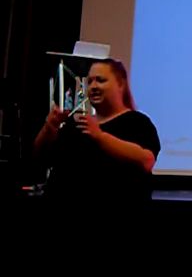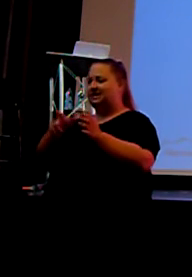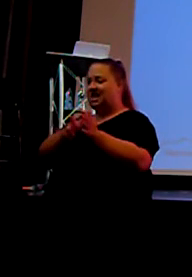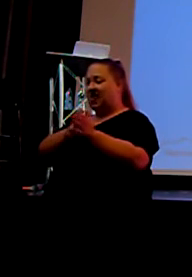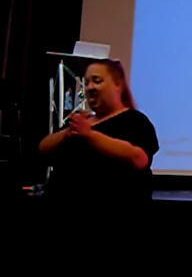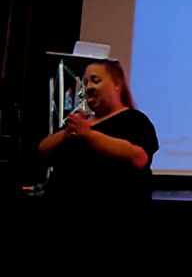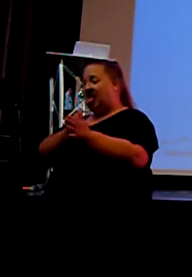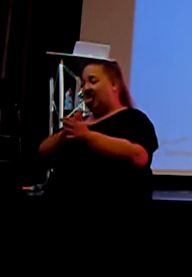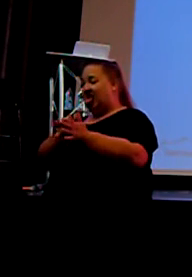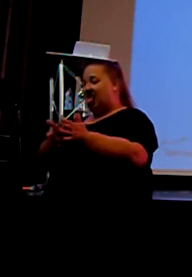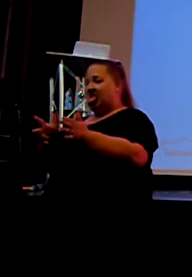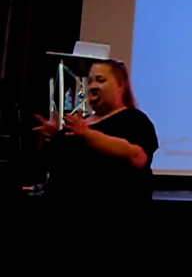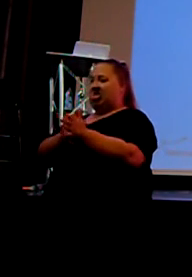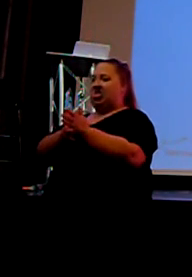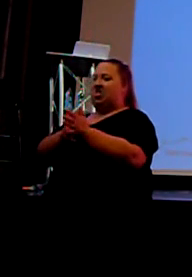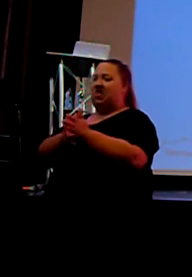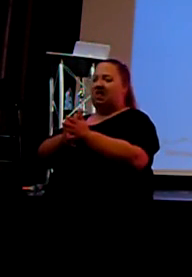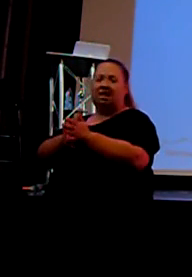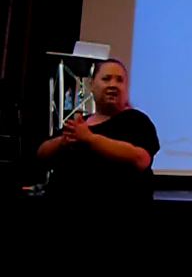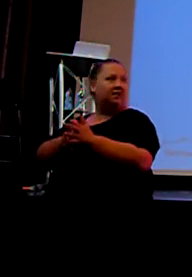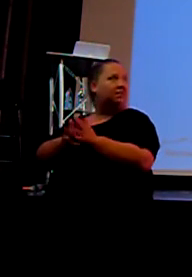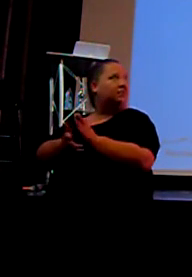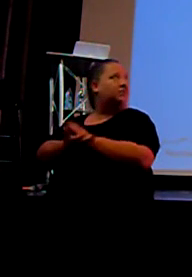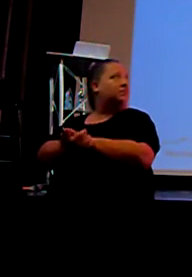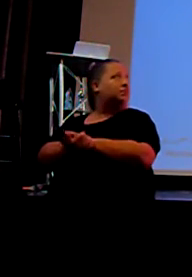why?